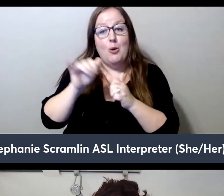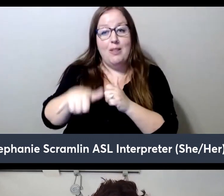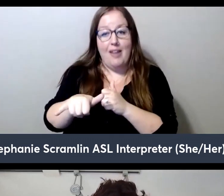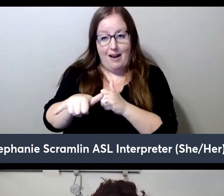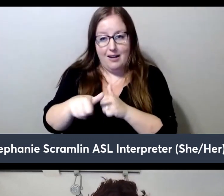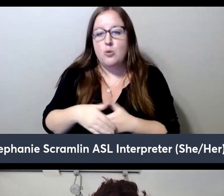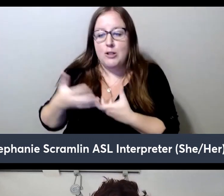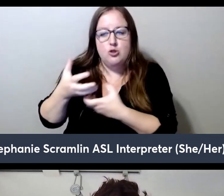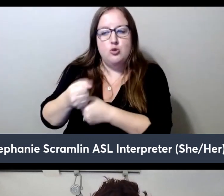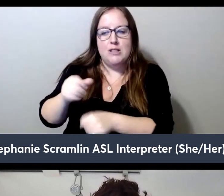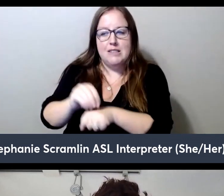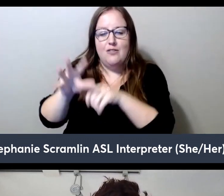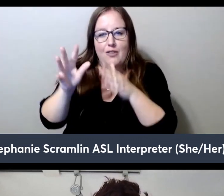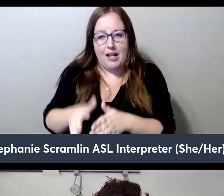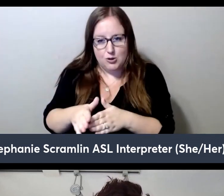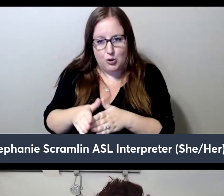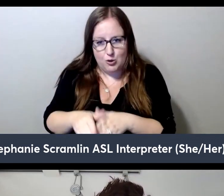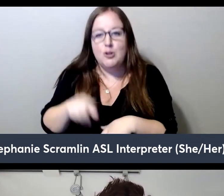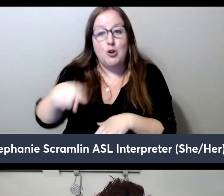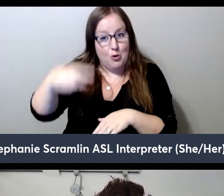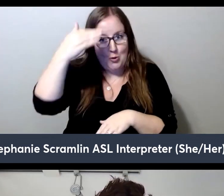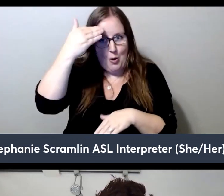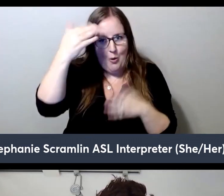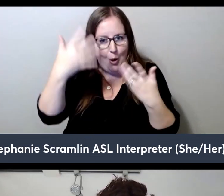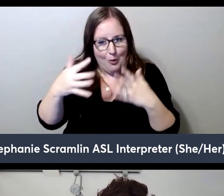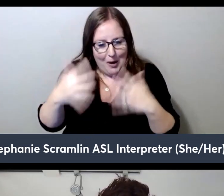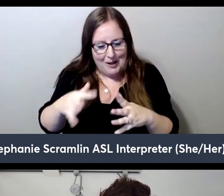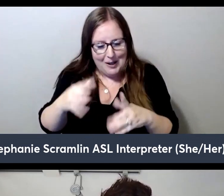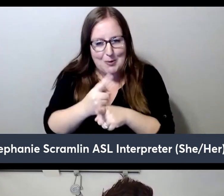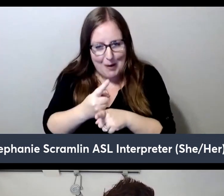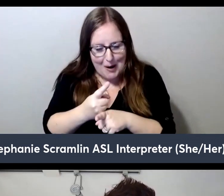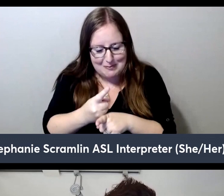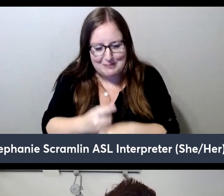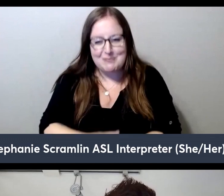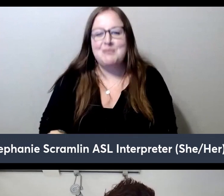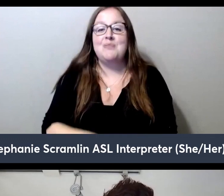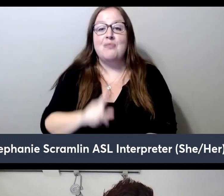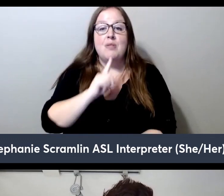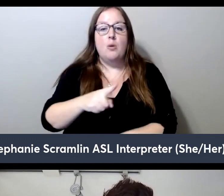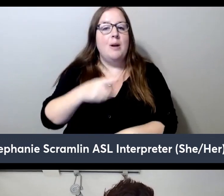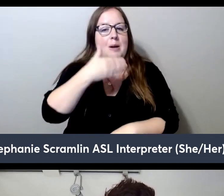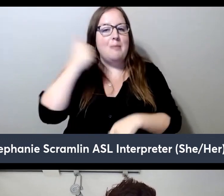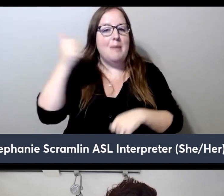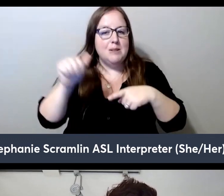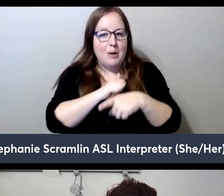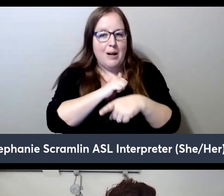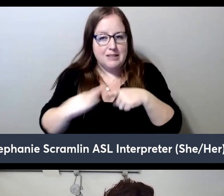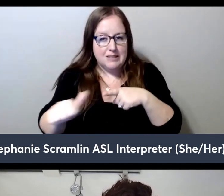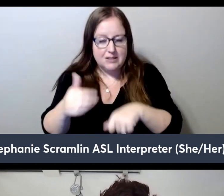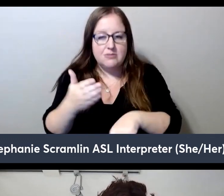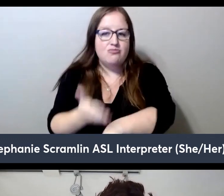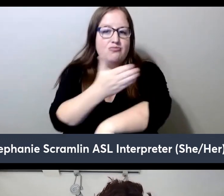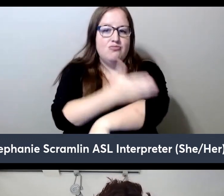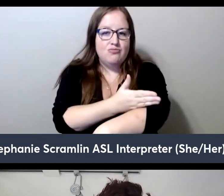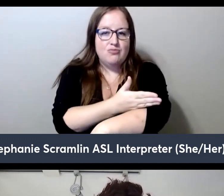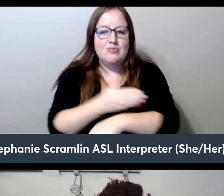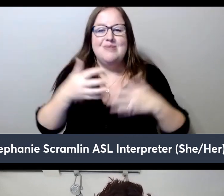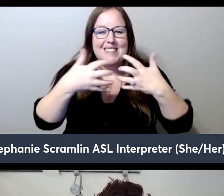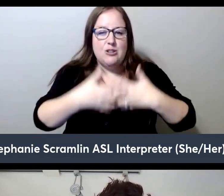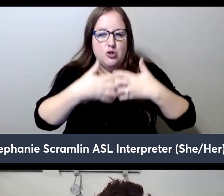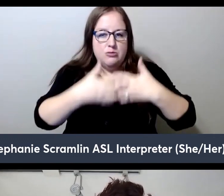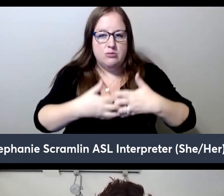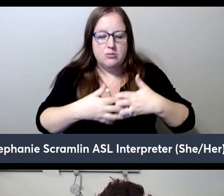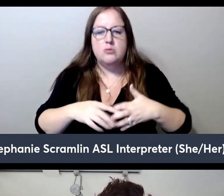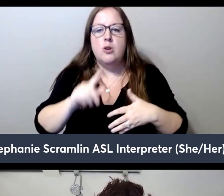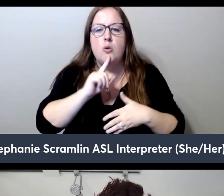start with Trusted Advisor, things that you know of, right? So Trusted Advisor is a best practice recommendation engine. It